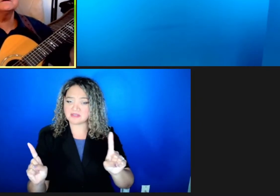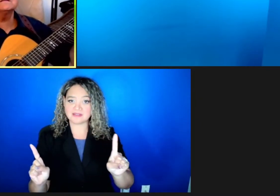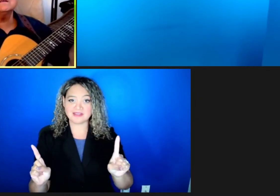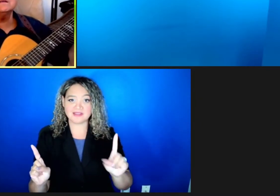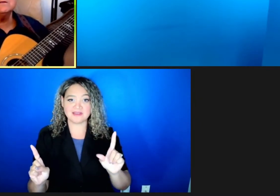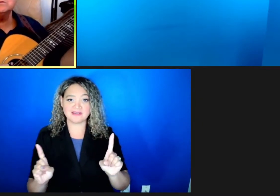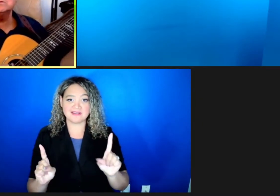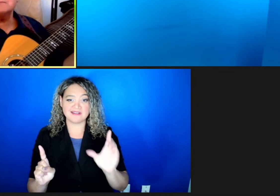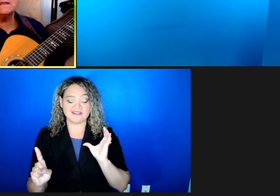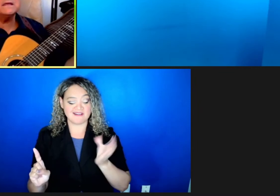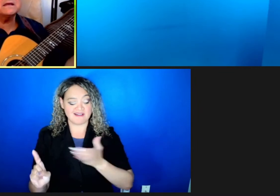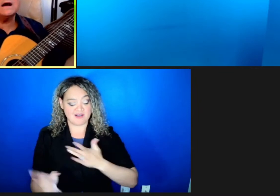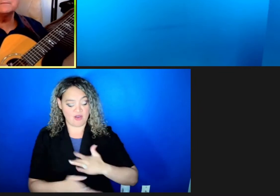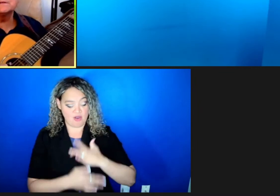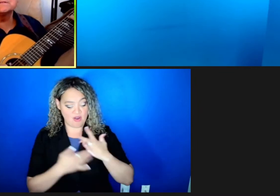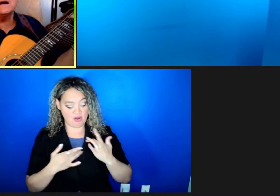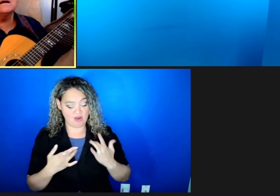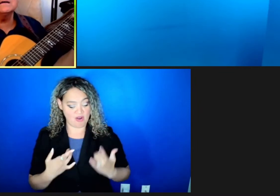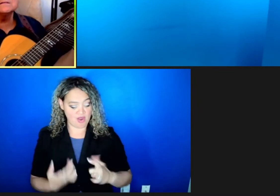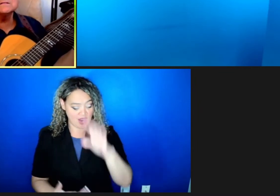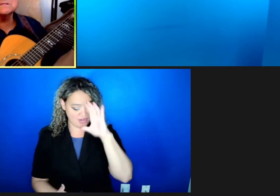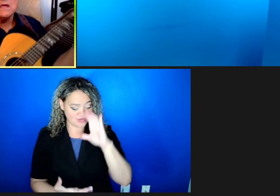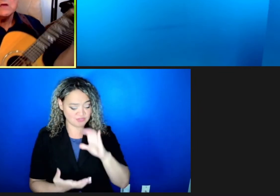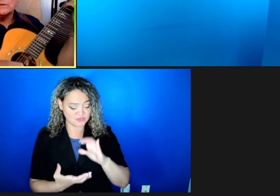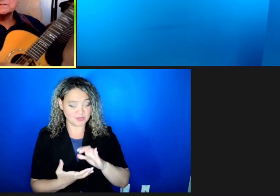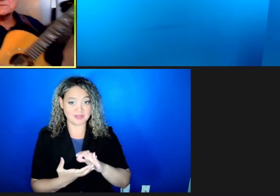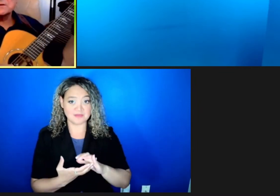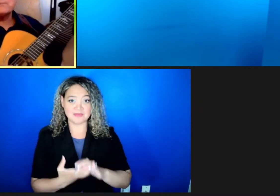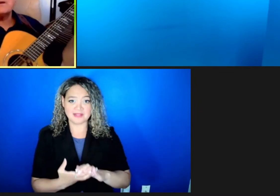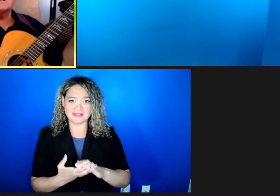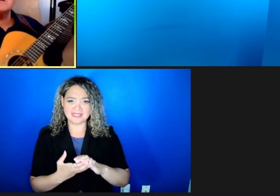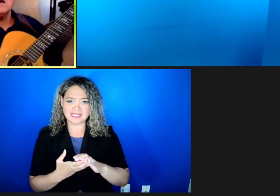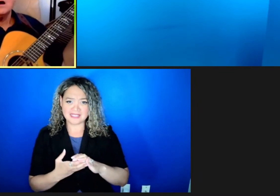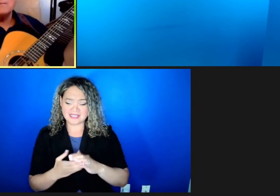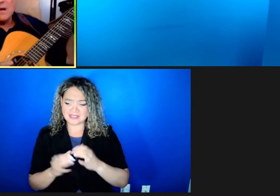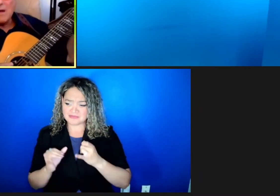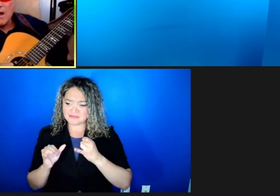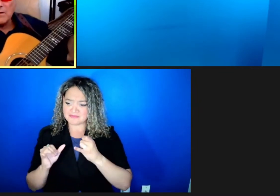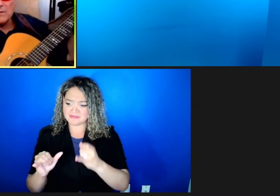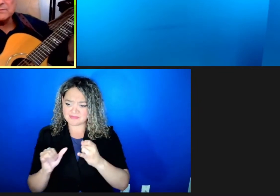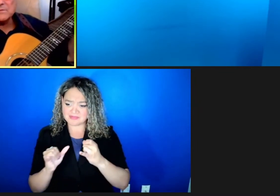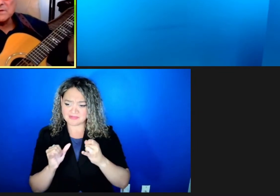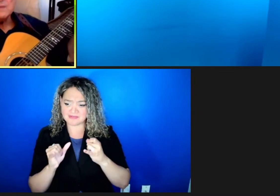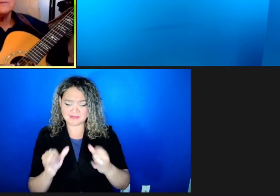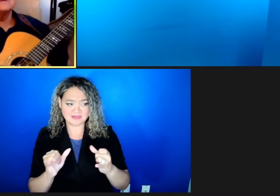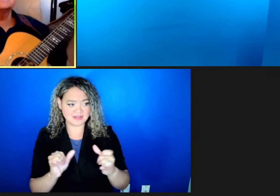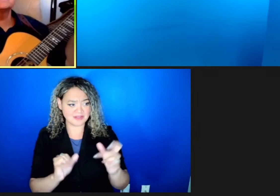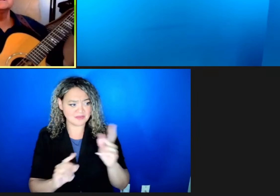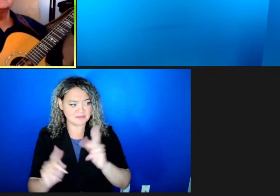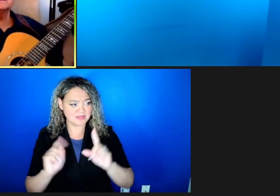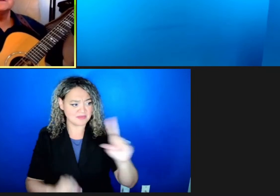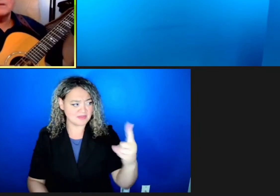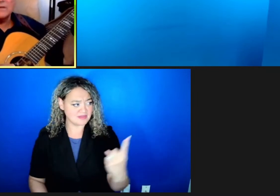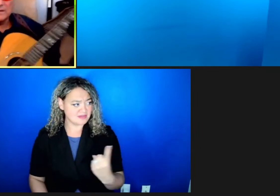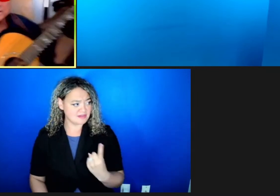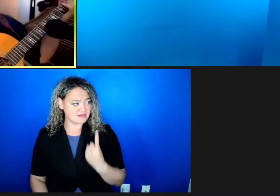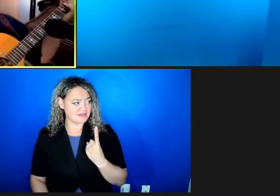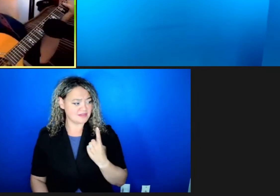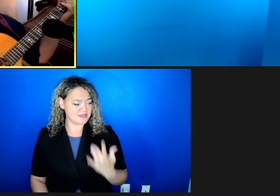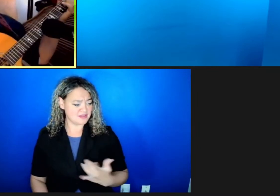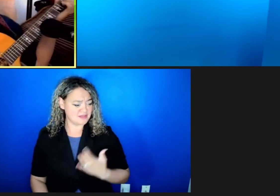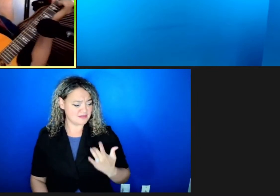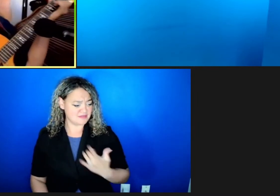believe in, knew many common ties. We stood apart among our own, though feeling in our